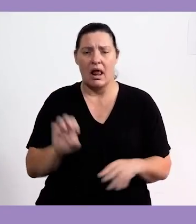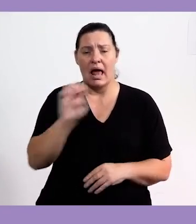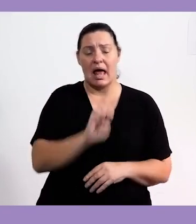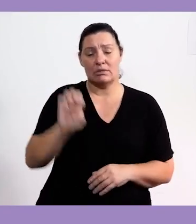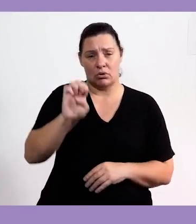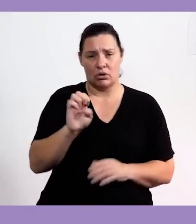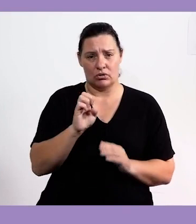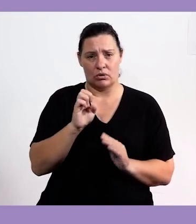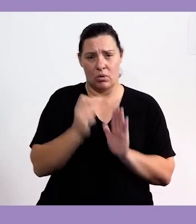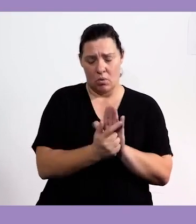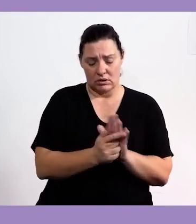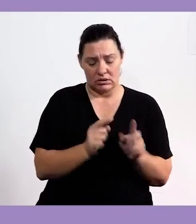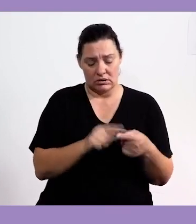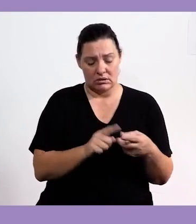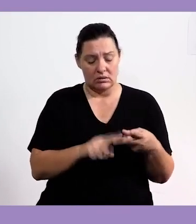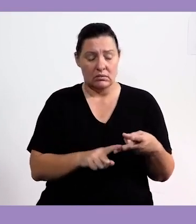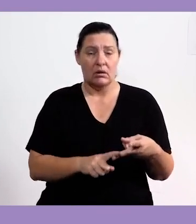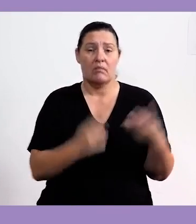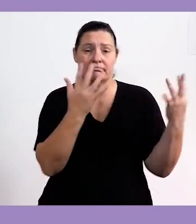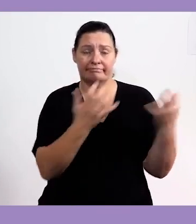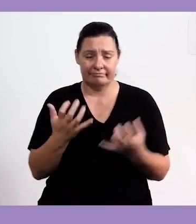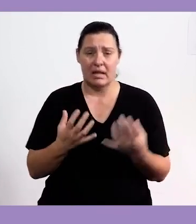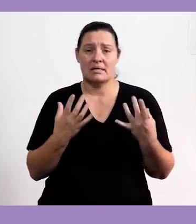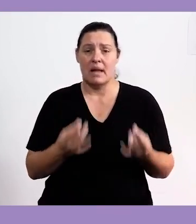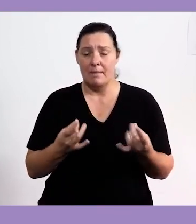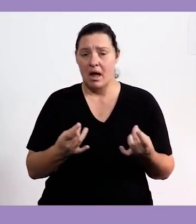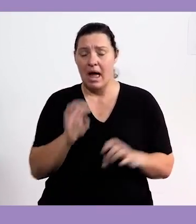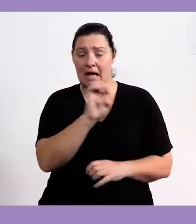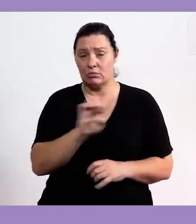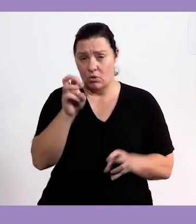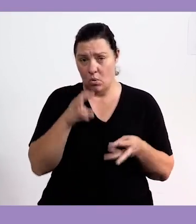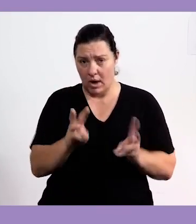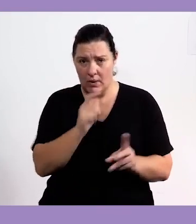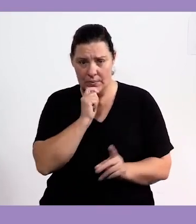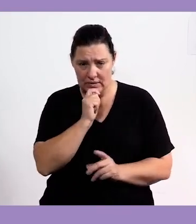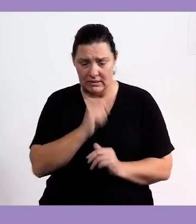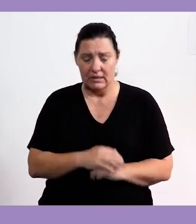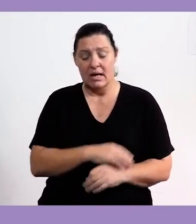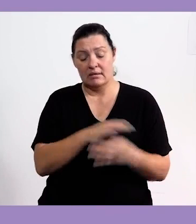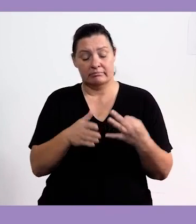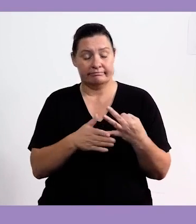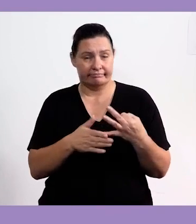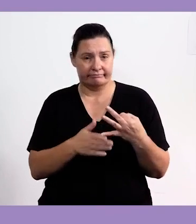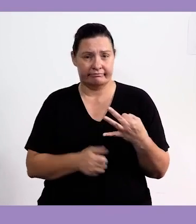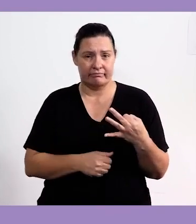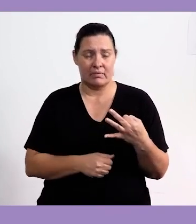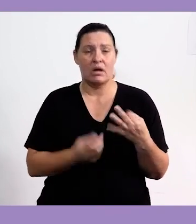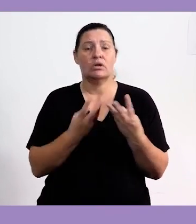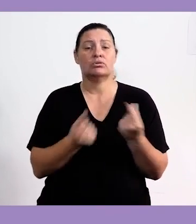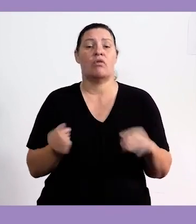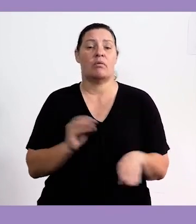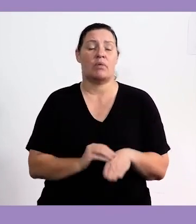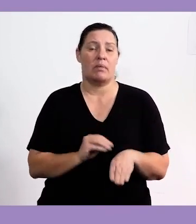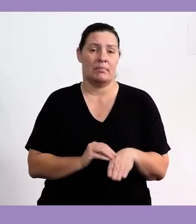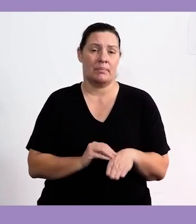laws, perform calculations using numbers in their exponential form, and solve